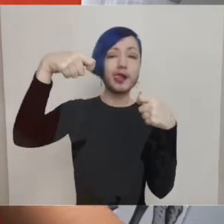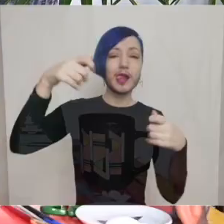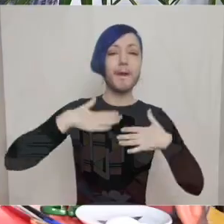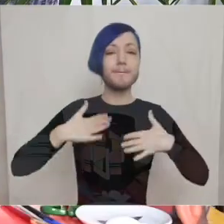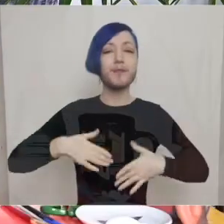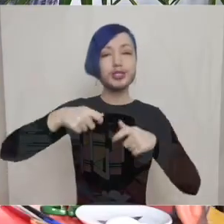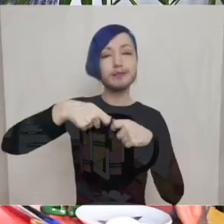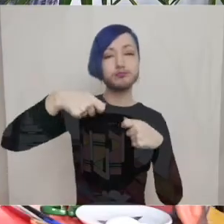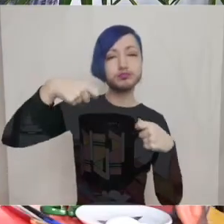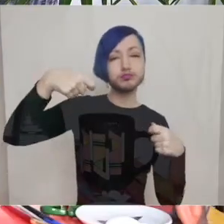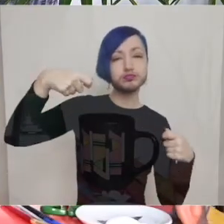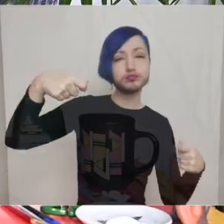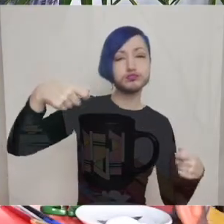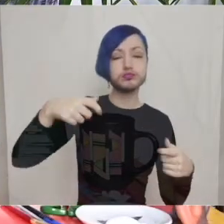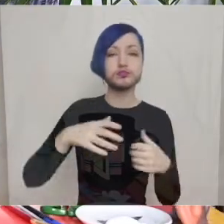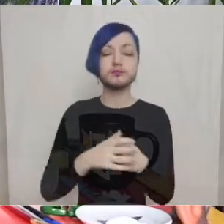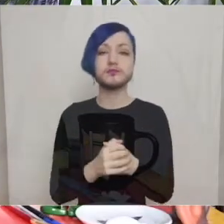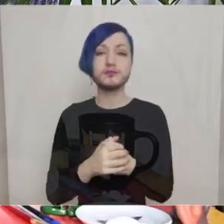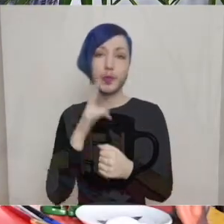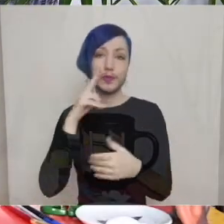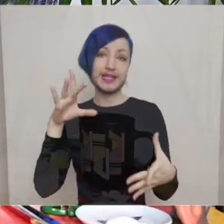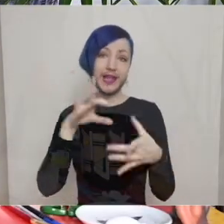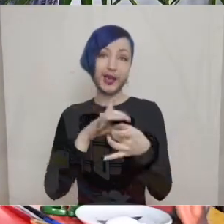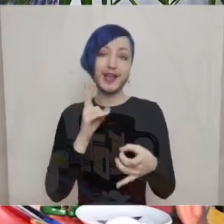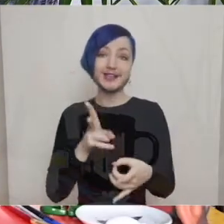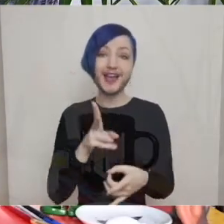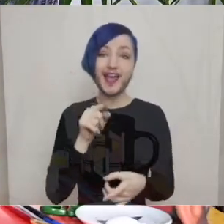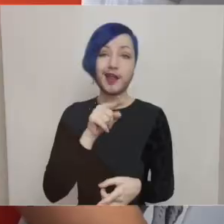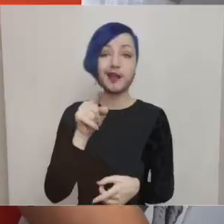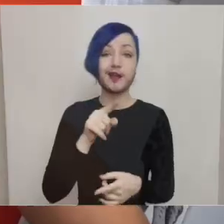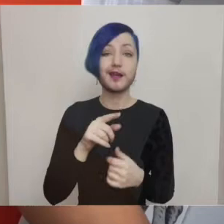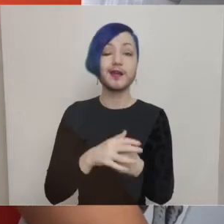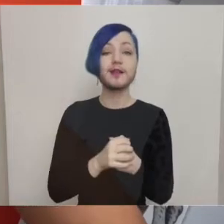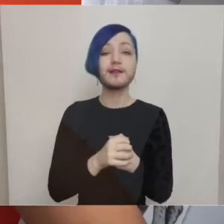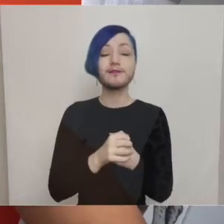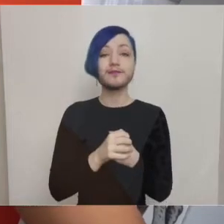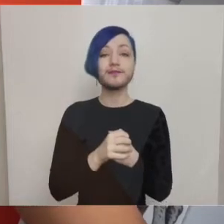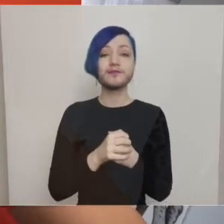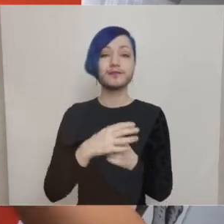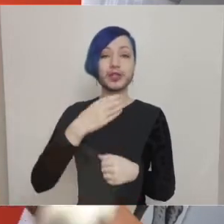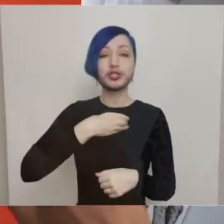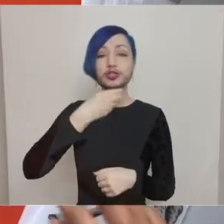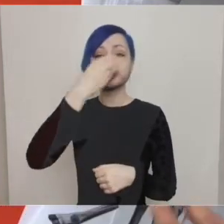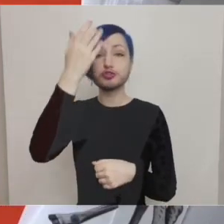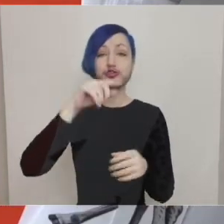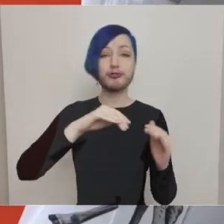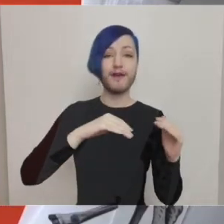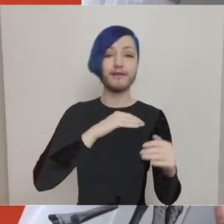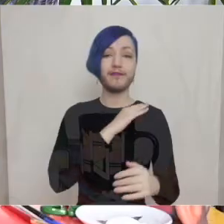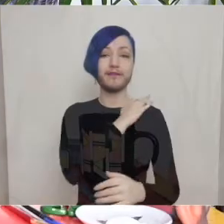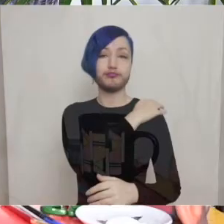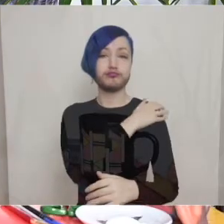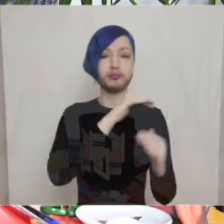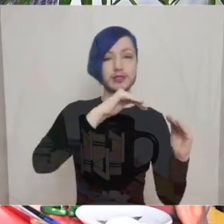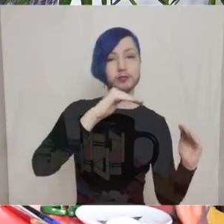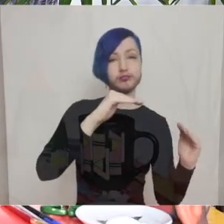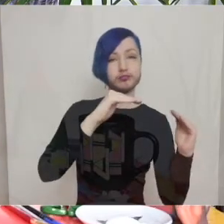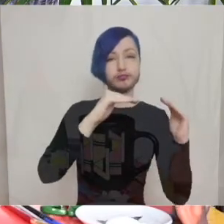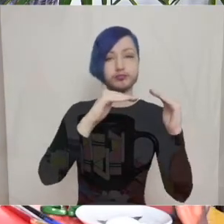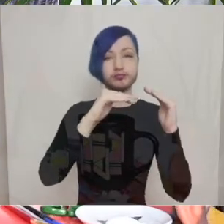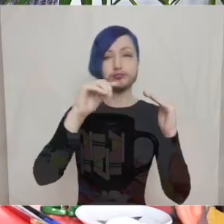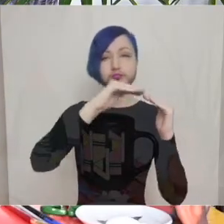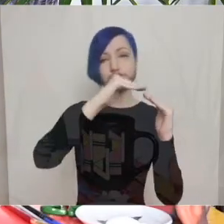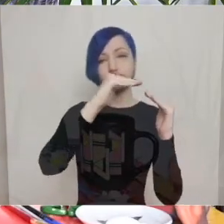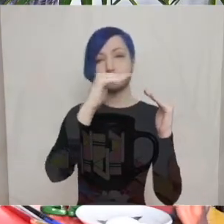body. I think we can start to see a connection again between the giraffe's upper part of his